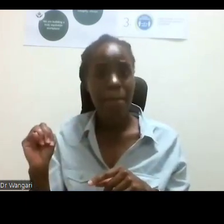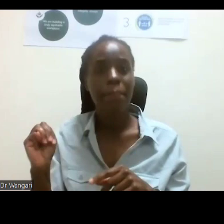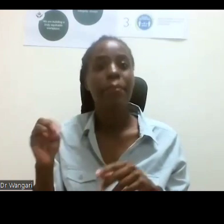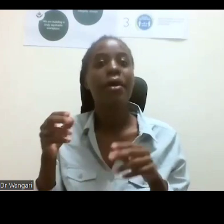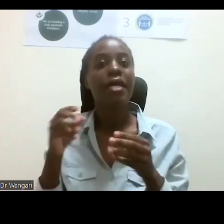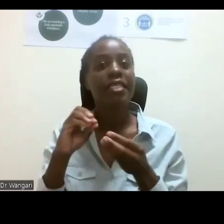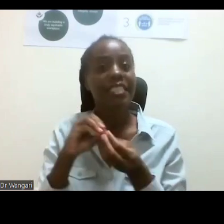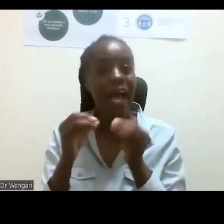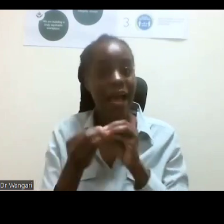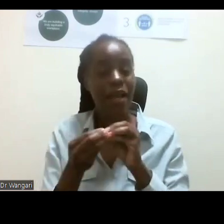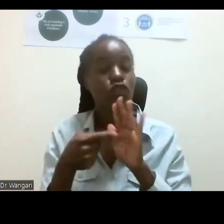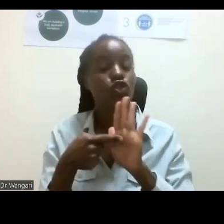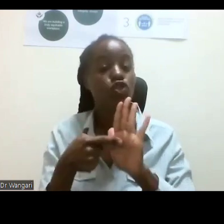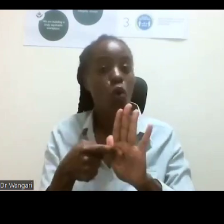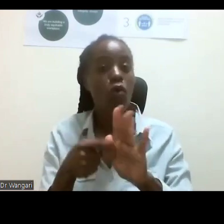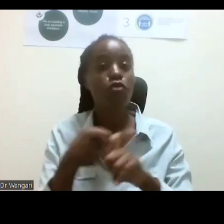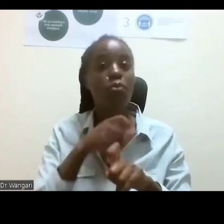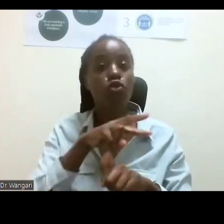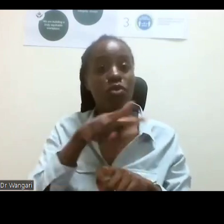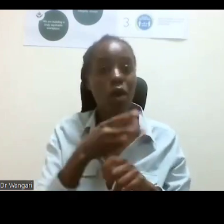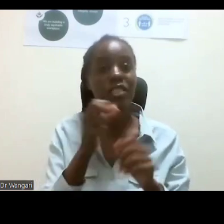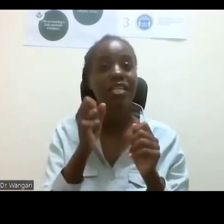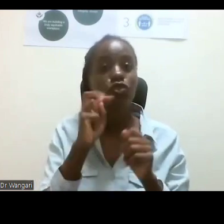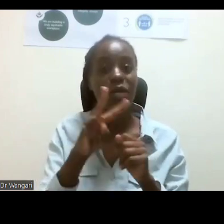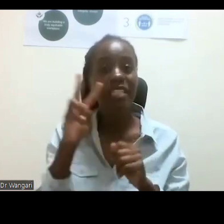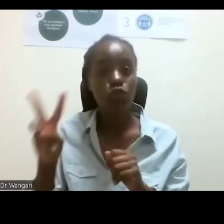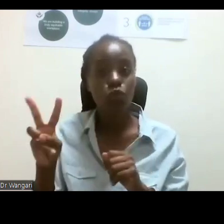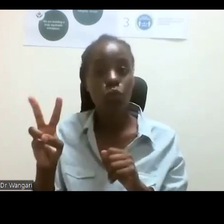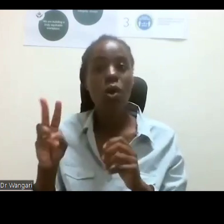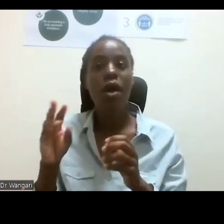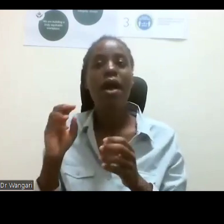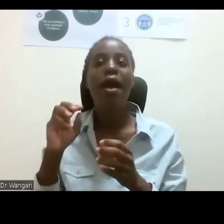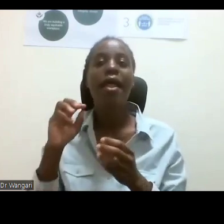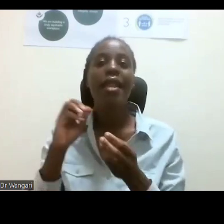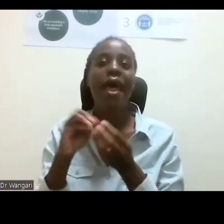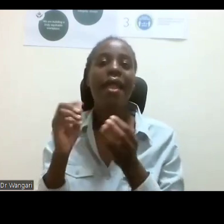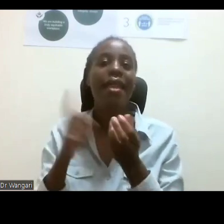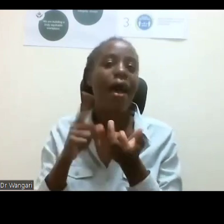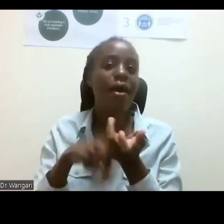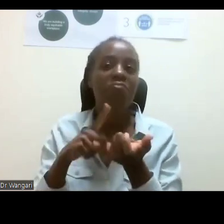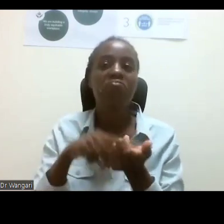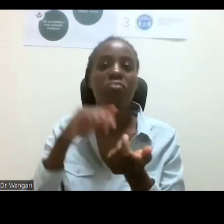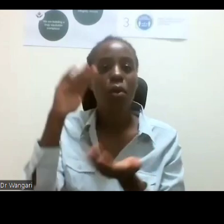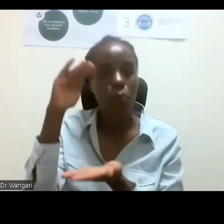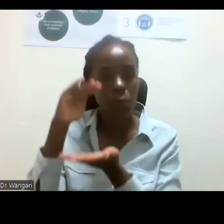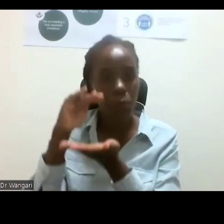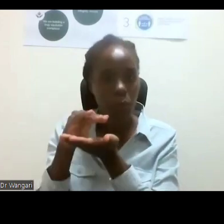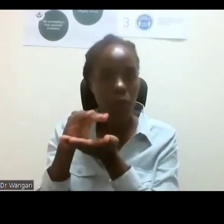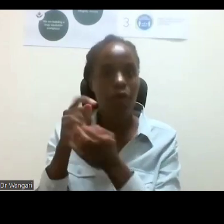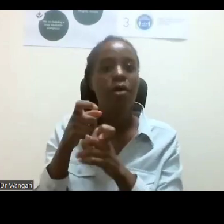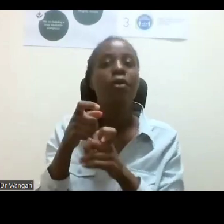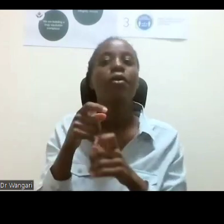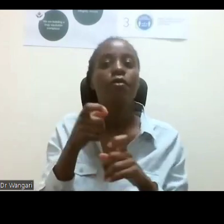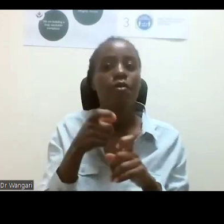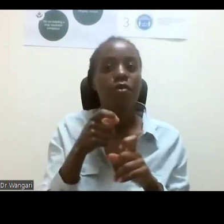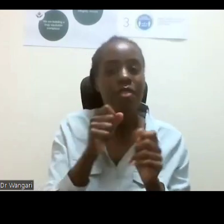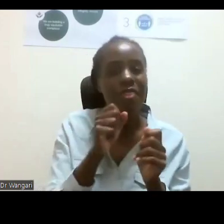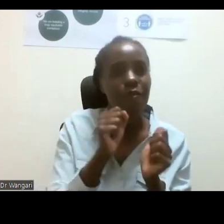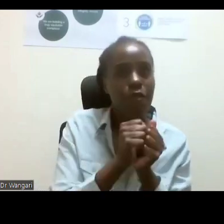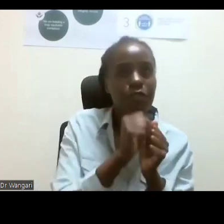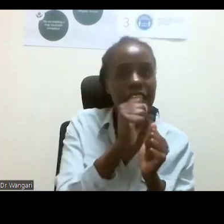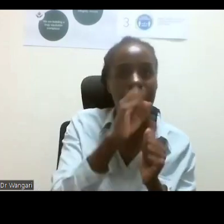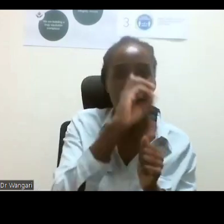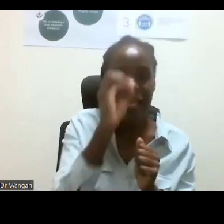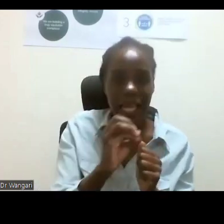from KDHS 2022 indicate the prevalence of FGM in Kenya was 15%. In 1998, the prevalence was